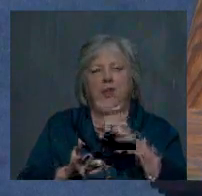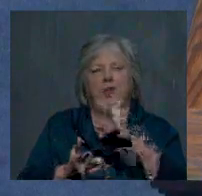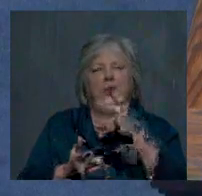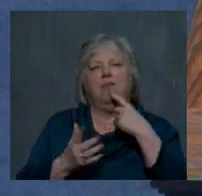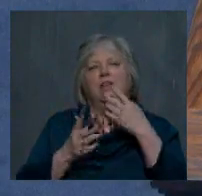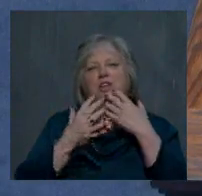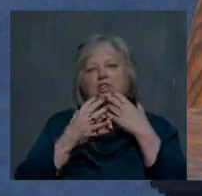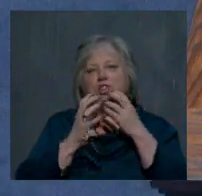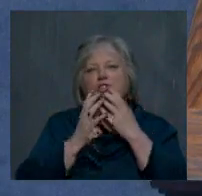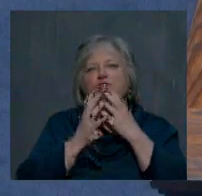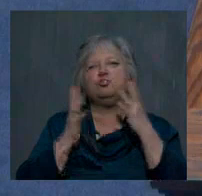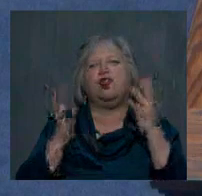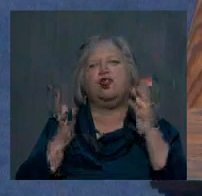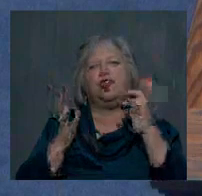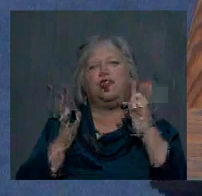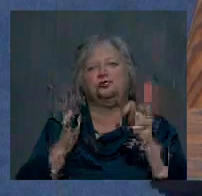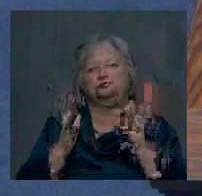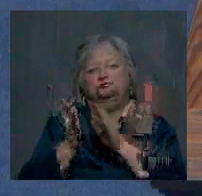all the